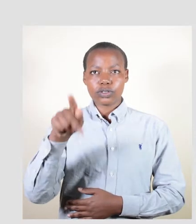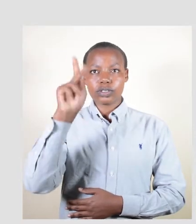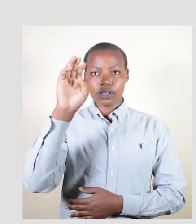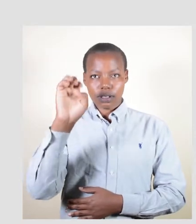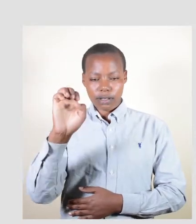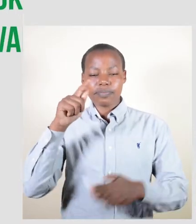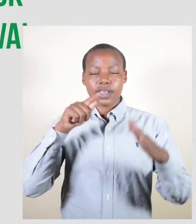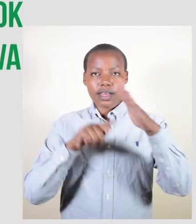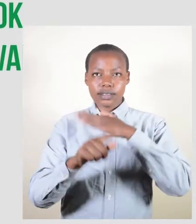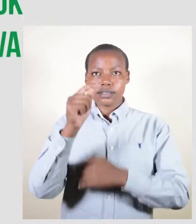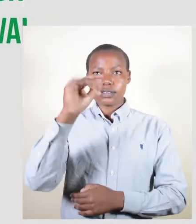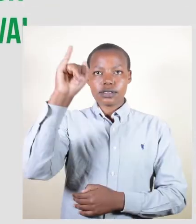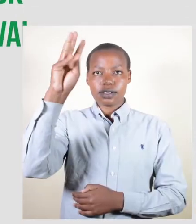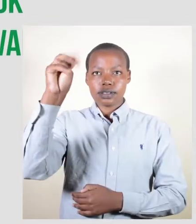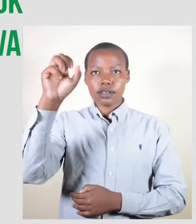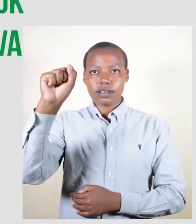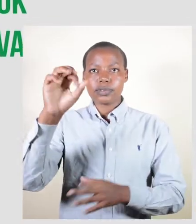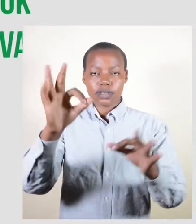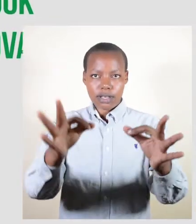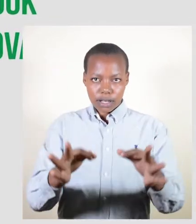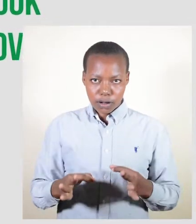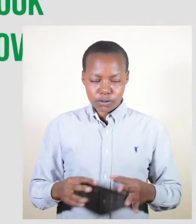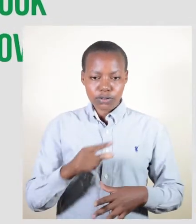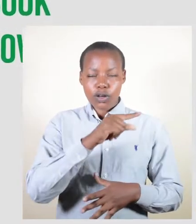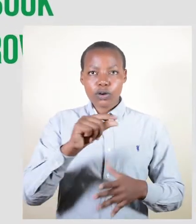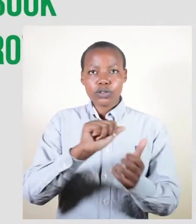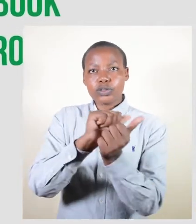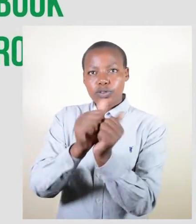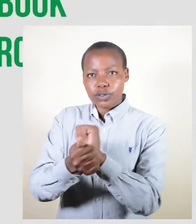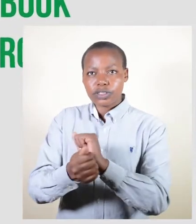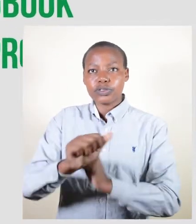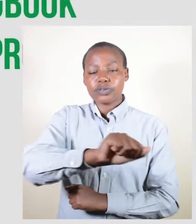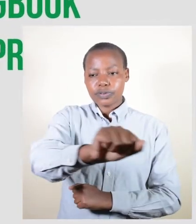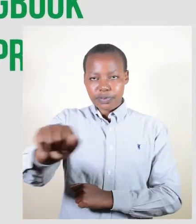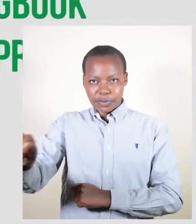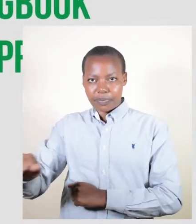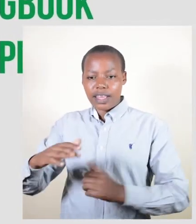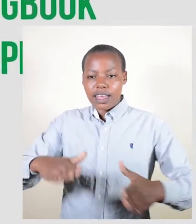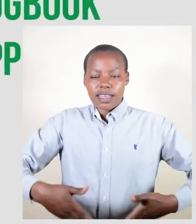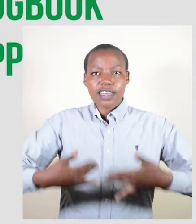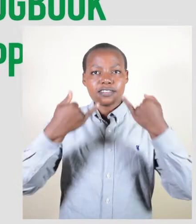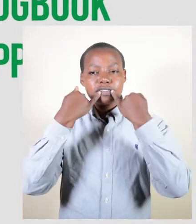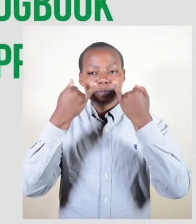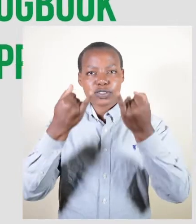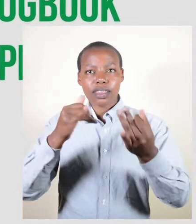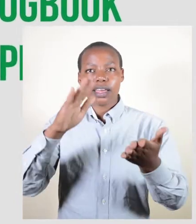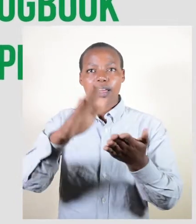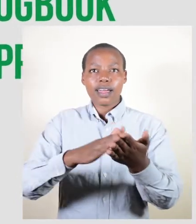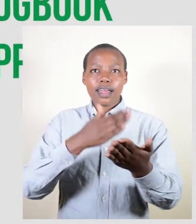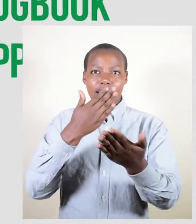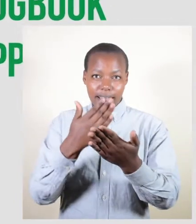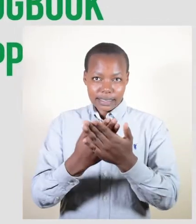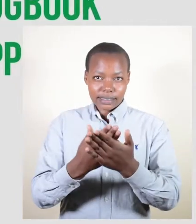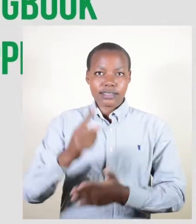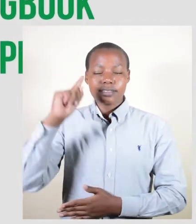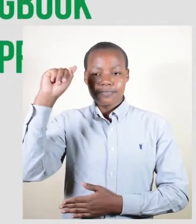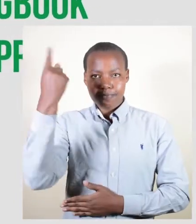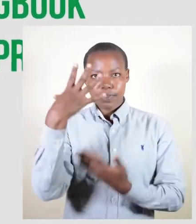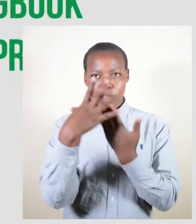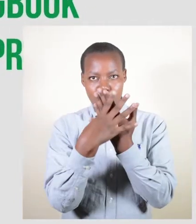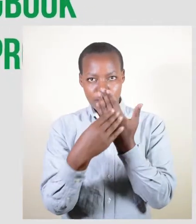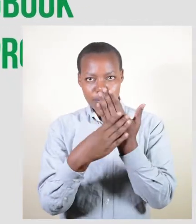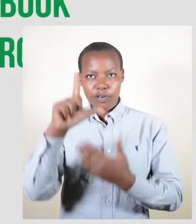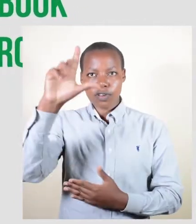www.ntsa.go.ke and logs into their TIMS account, goes to transfer of vehicle, fills in the details and attach original scanned copies